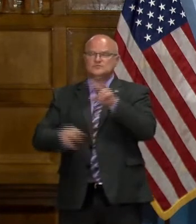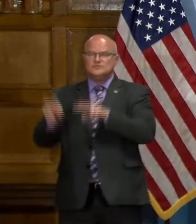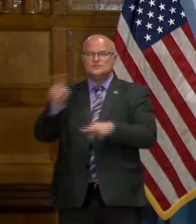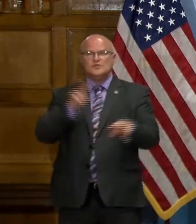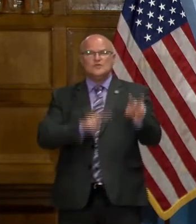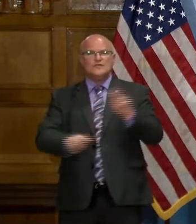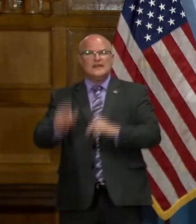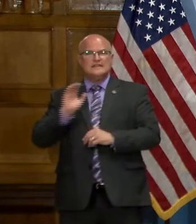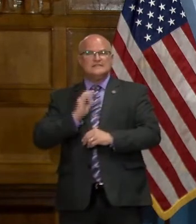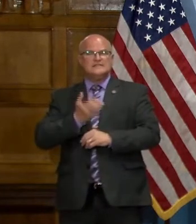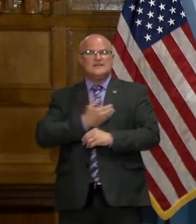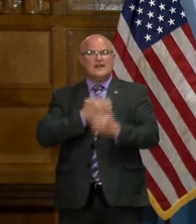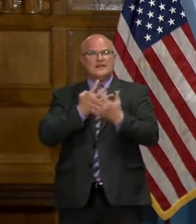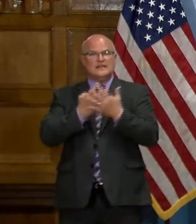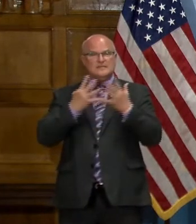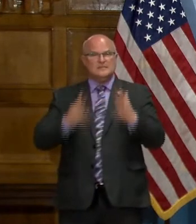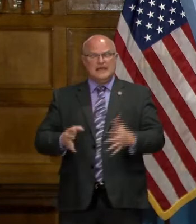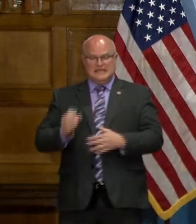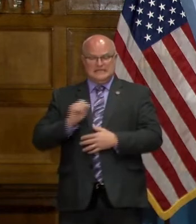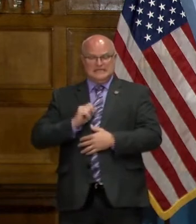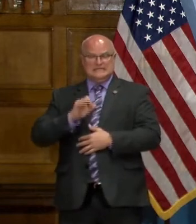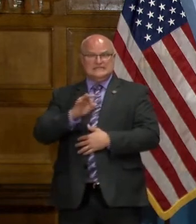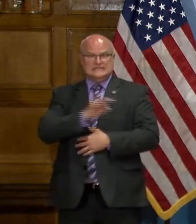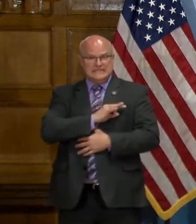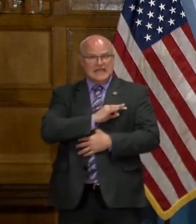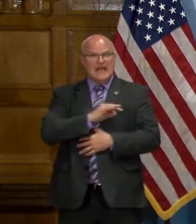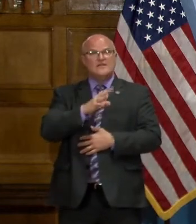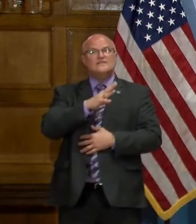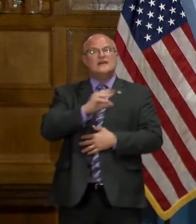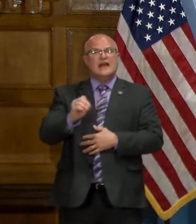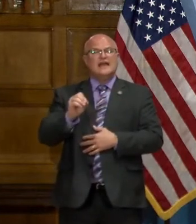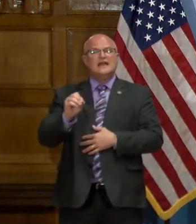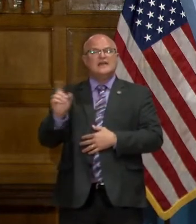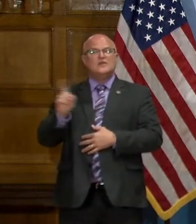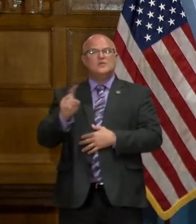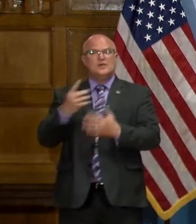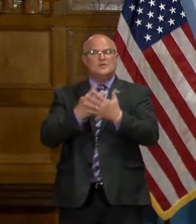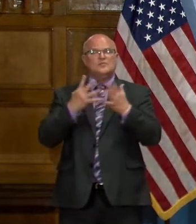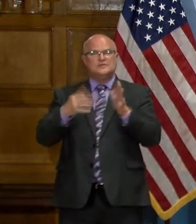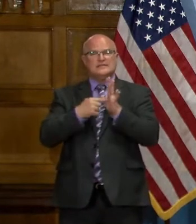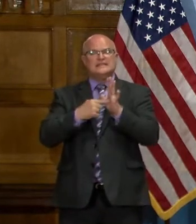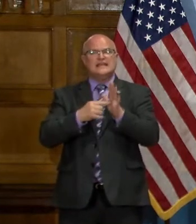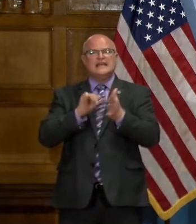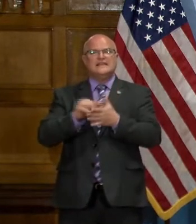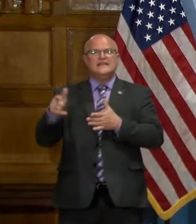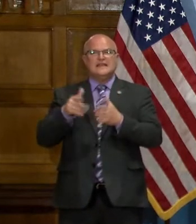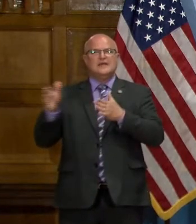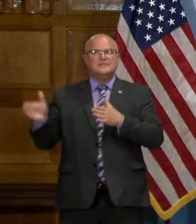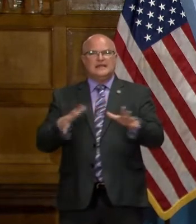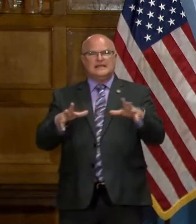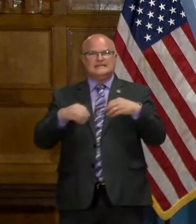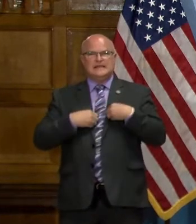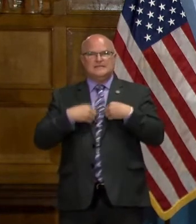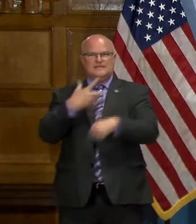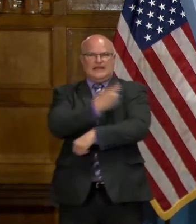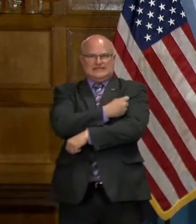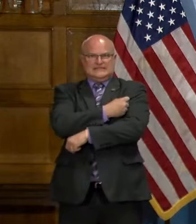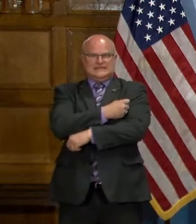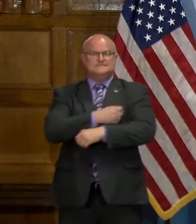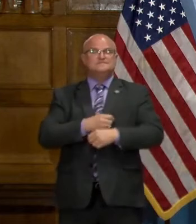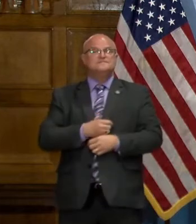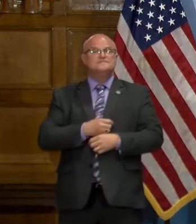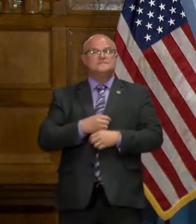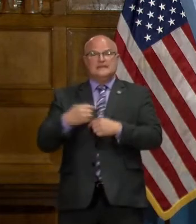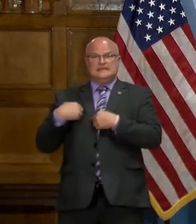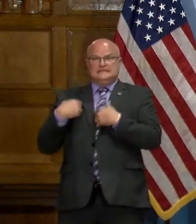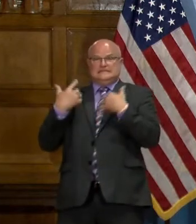of our inmate staff and where inmates indicated their planned acceptance of the vaccine. To